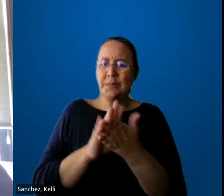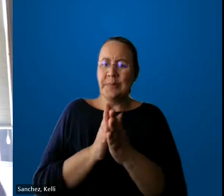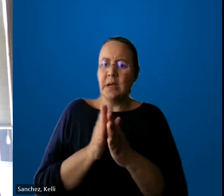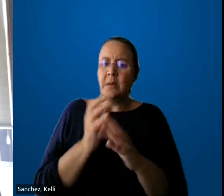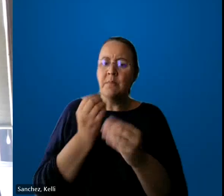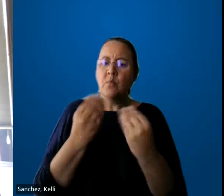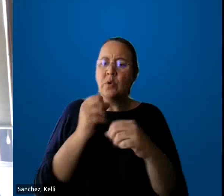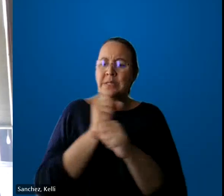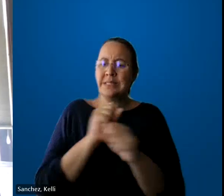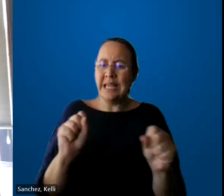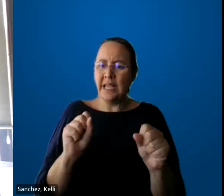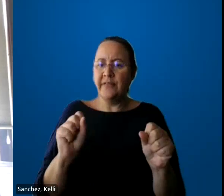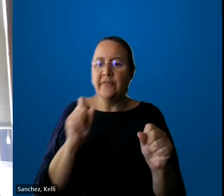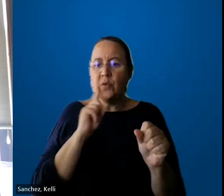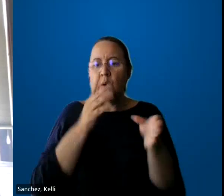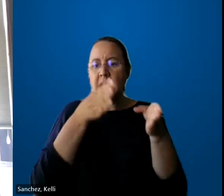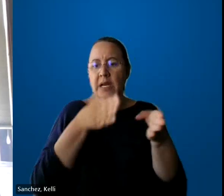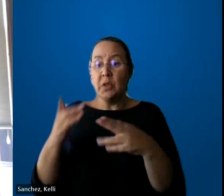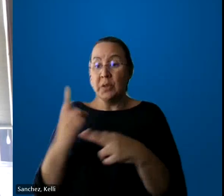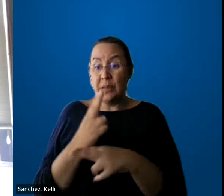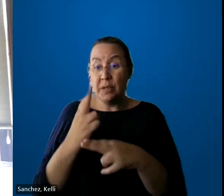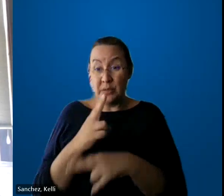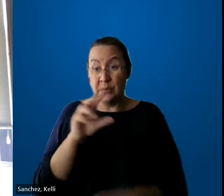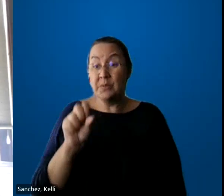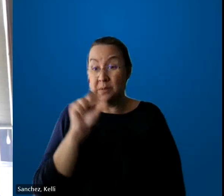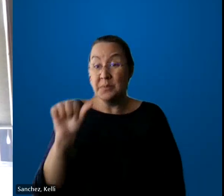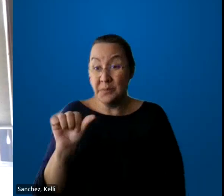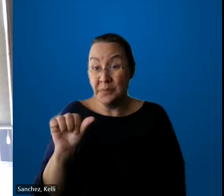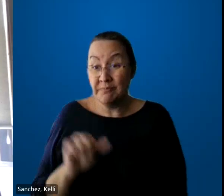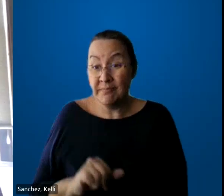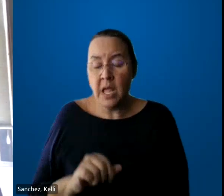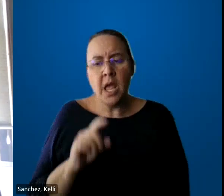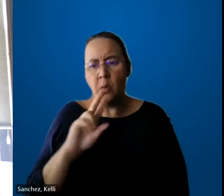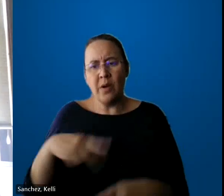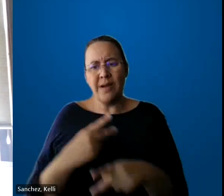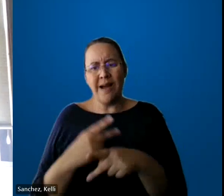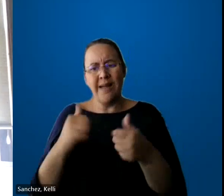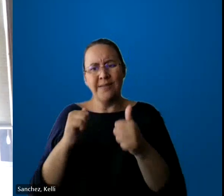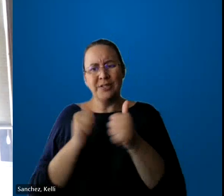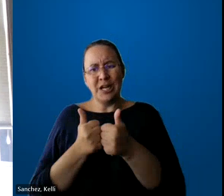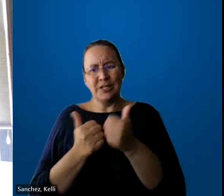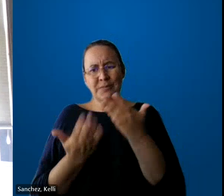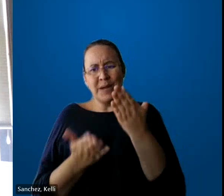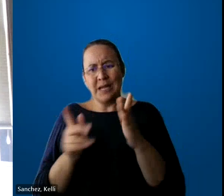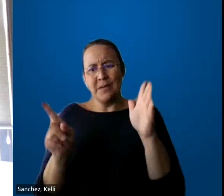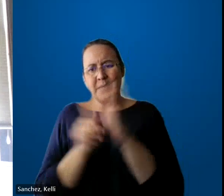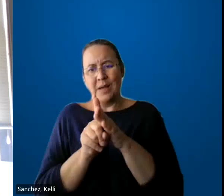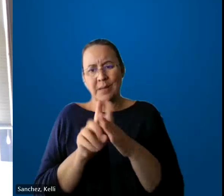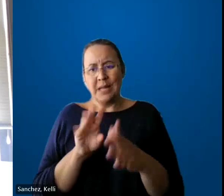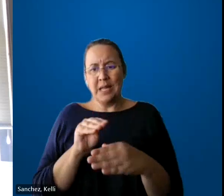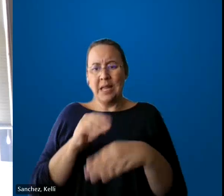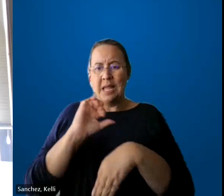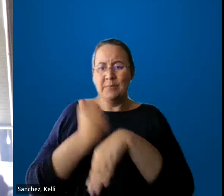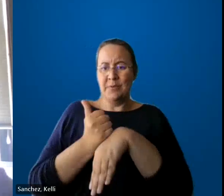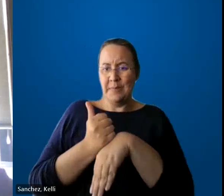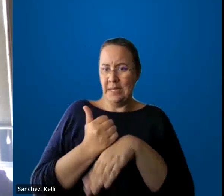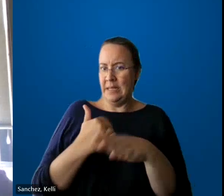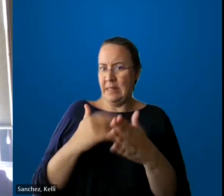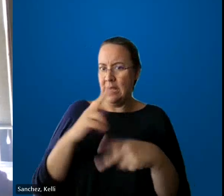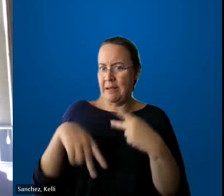spaces for individuals who use substances, and what challenges might arise in implementing these principles?